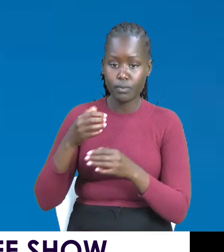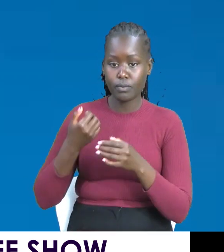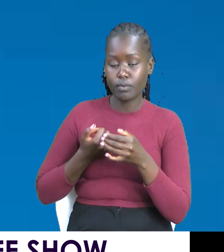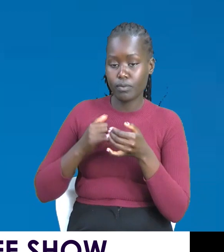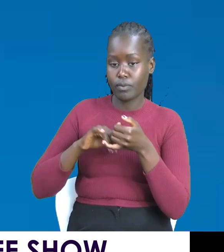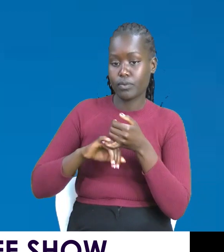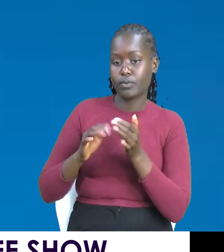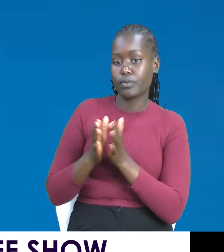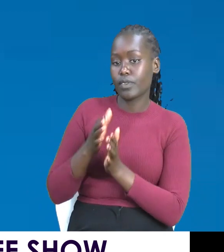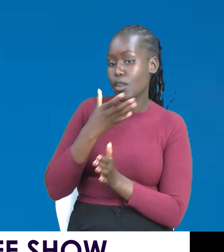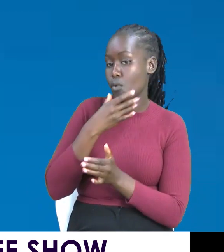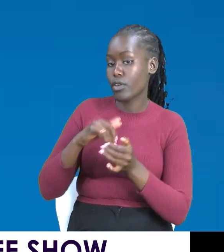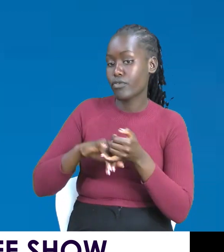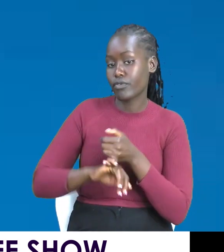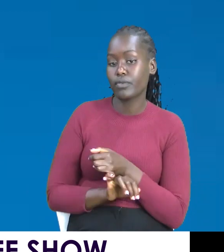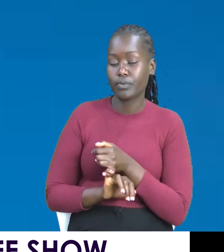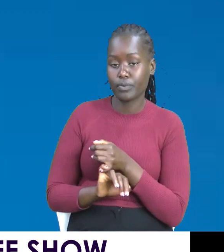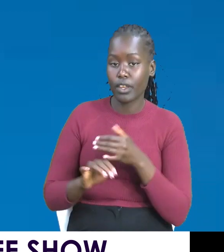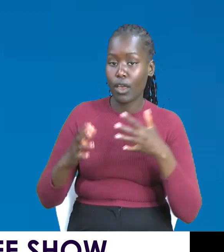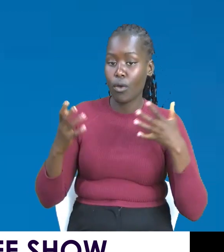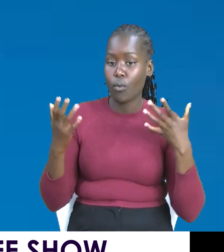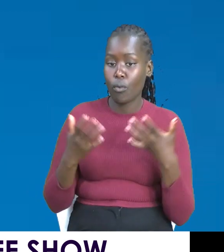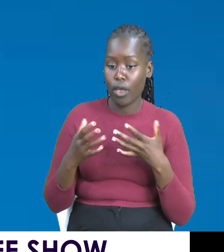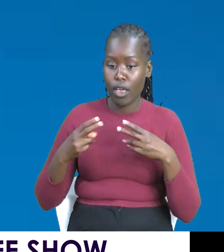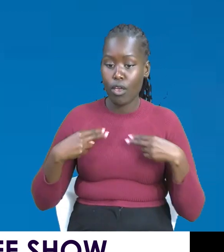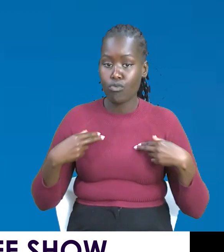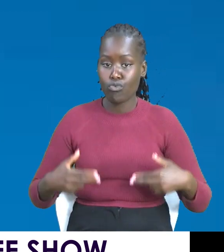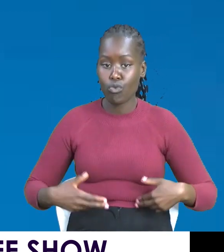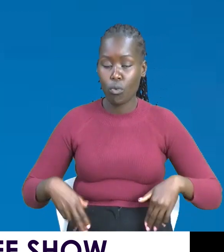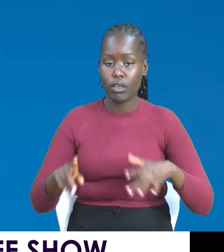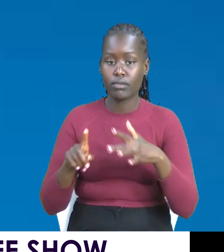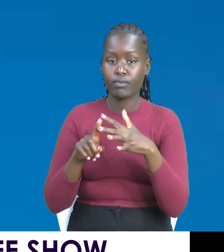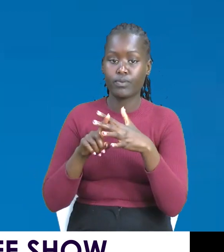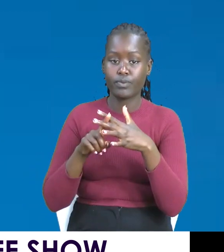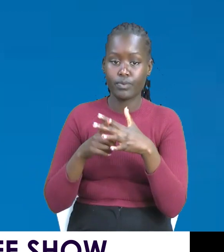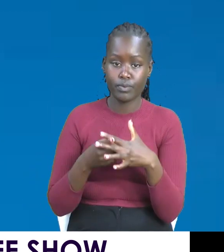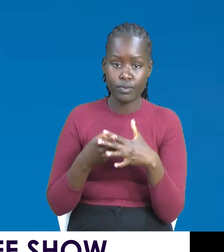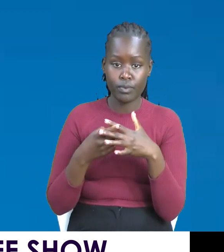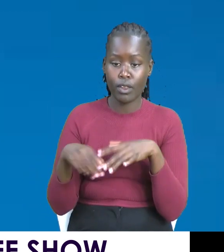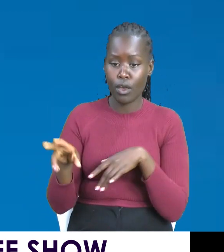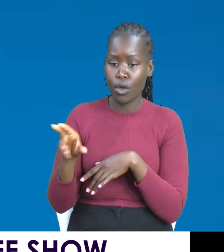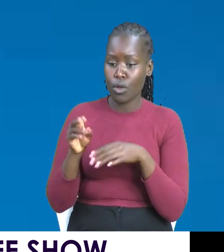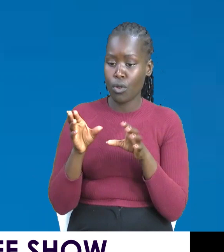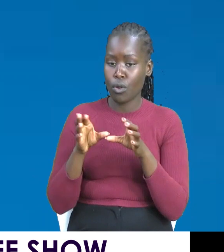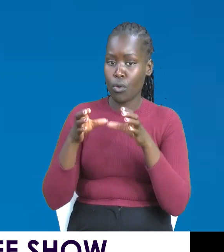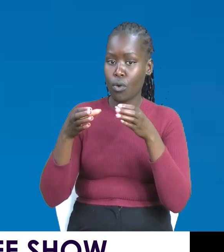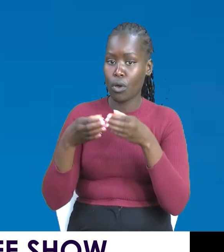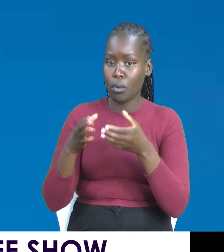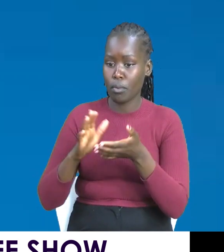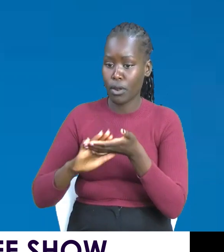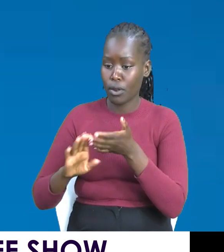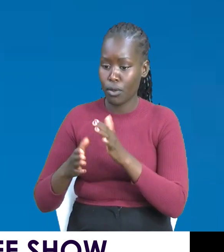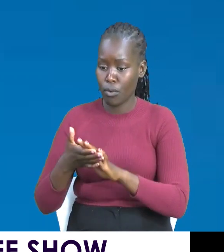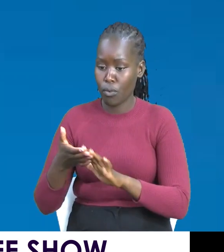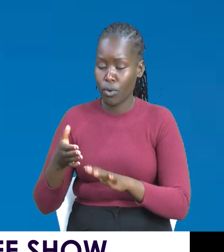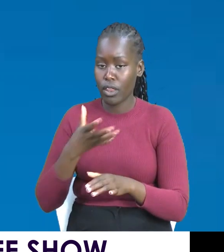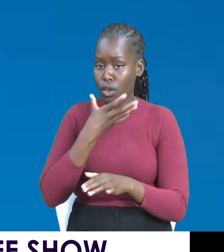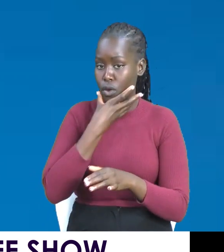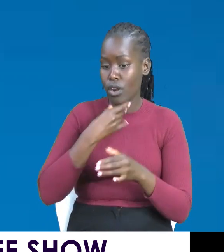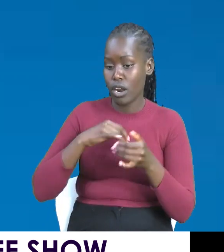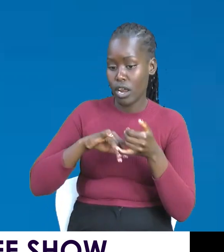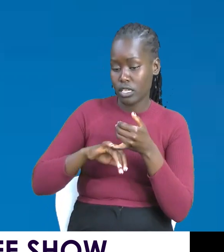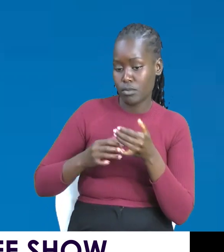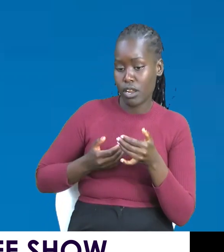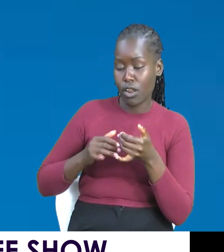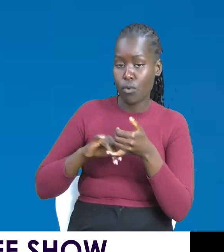and a wife. That is where humanity began. No company without husband and wife, without